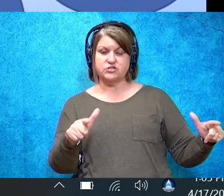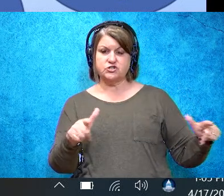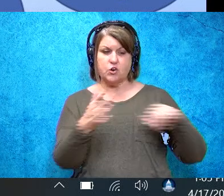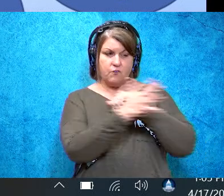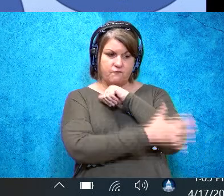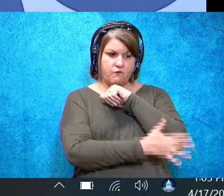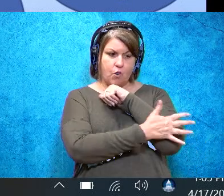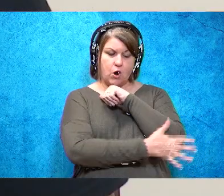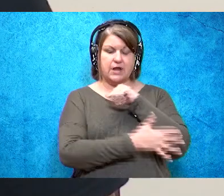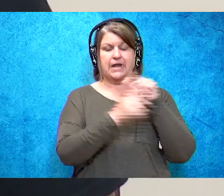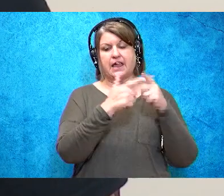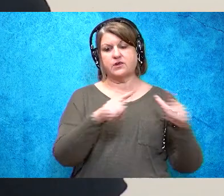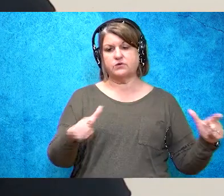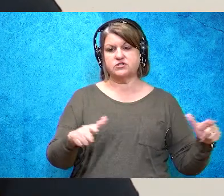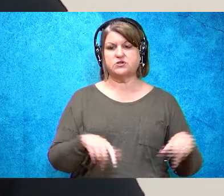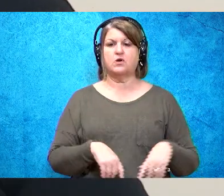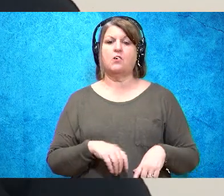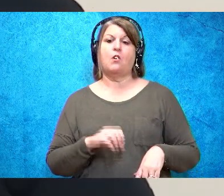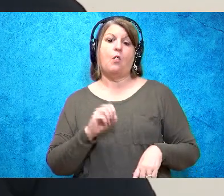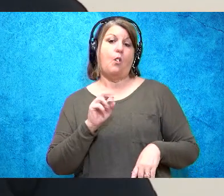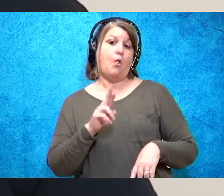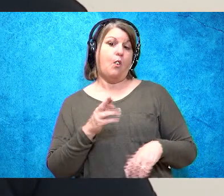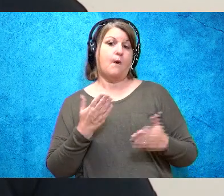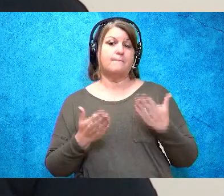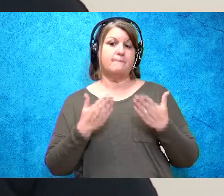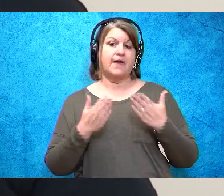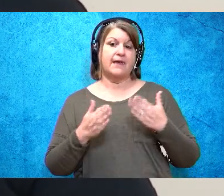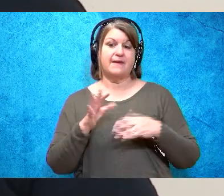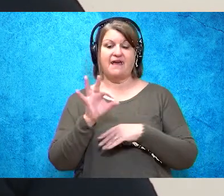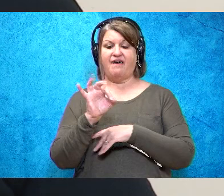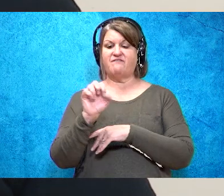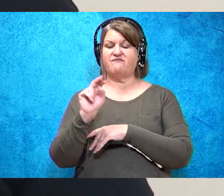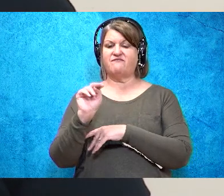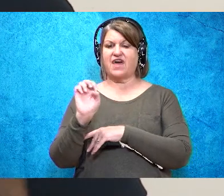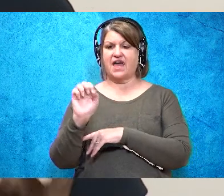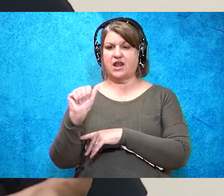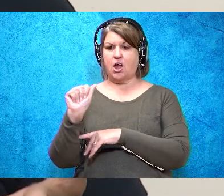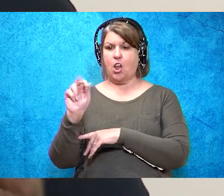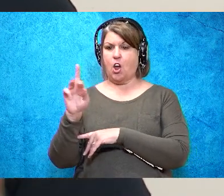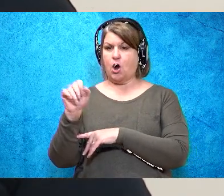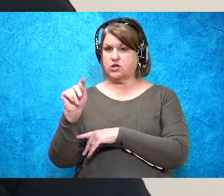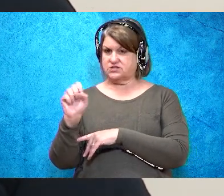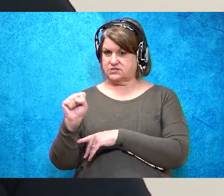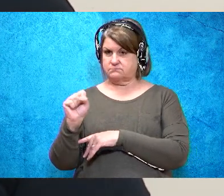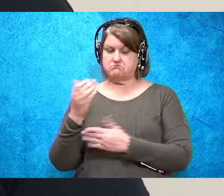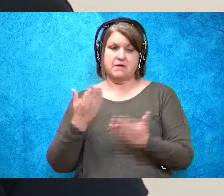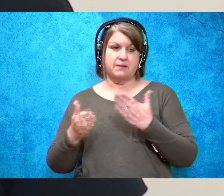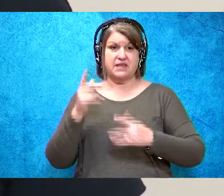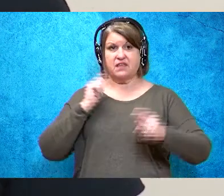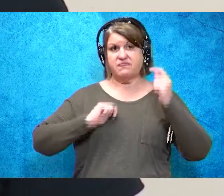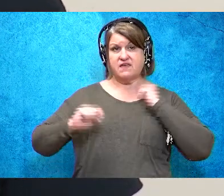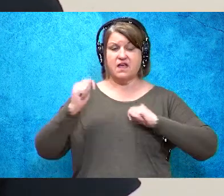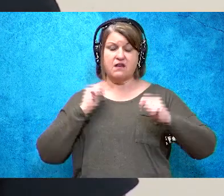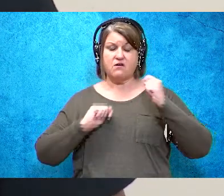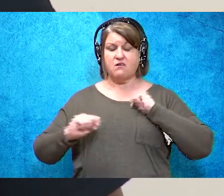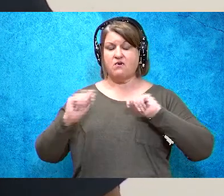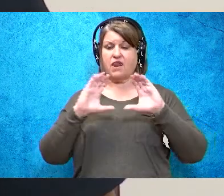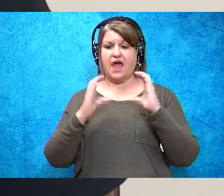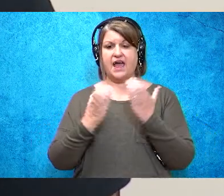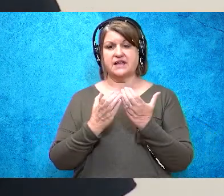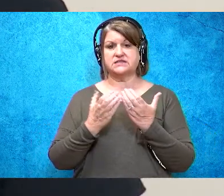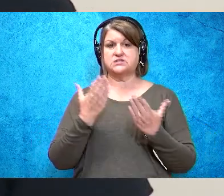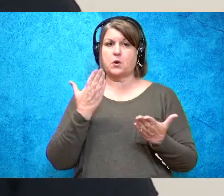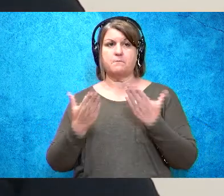languages, or it could be a fine arts course, such as a theater course, or it could be